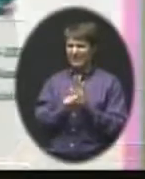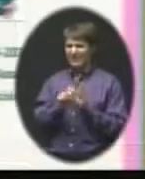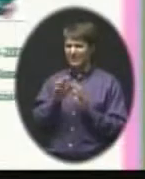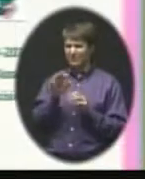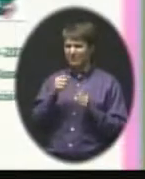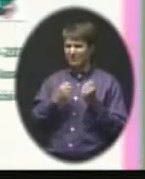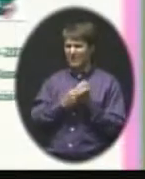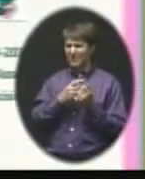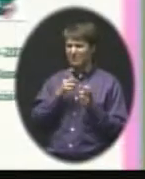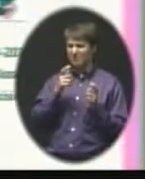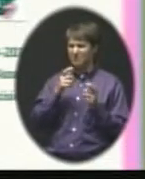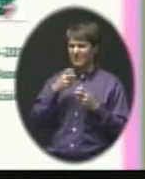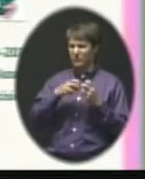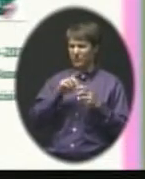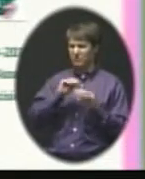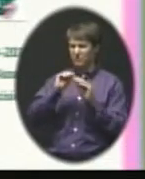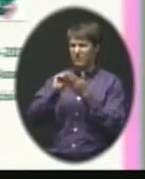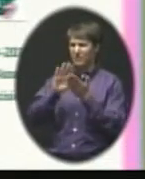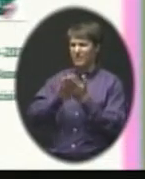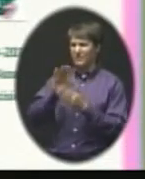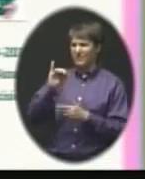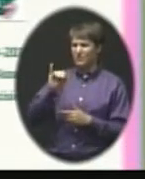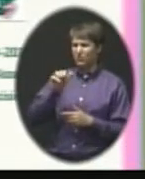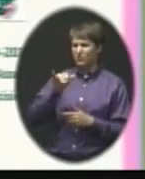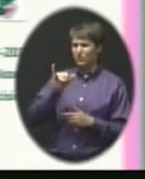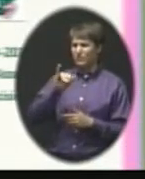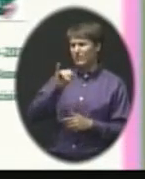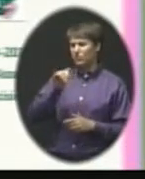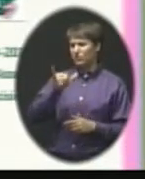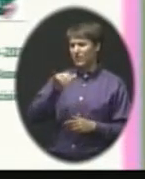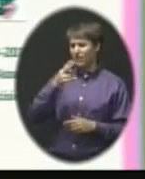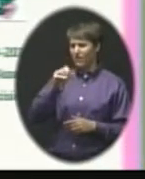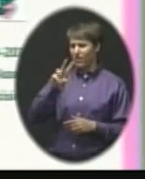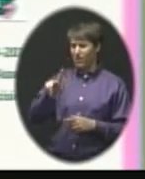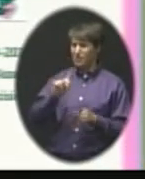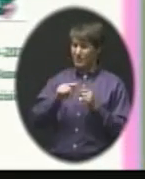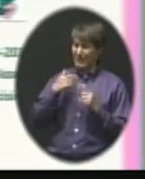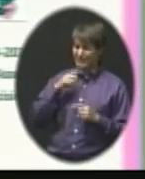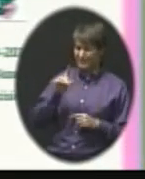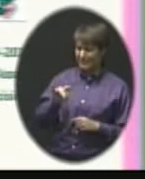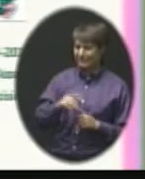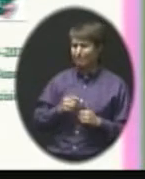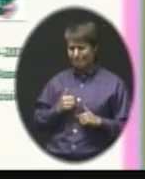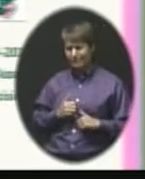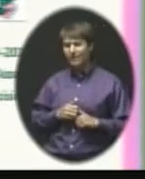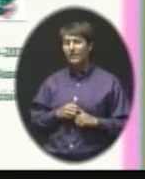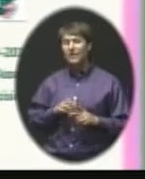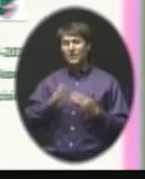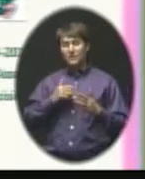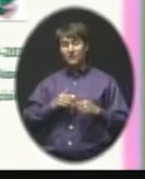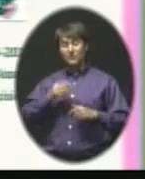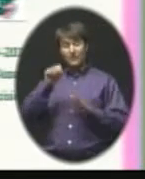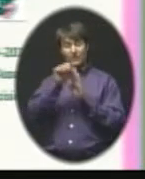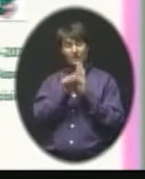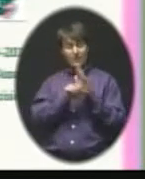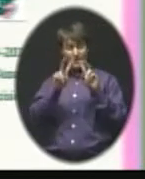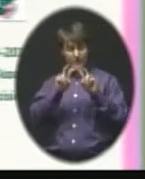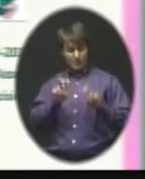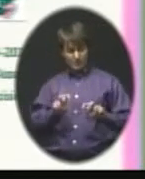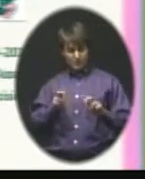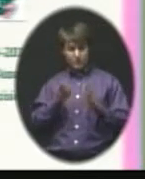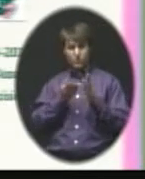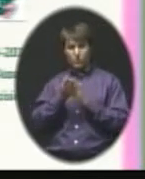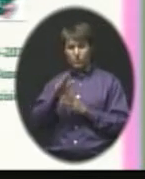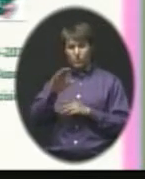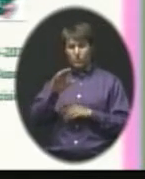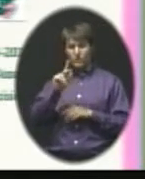but I did. This year, our state assessment system that we've had in the past has run through CETE